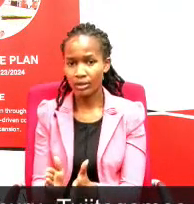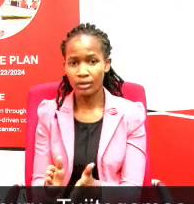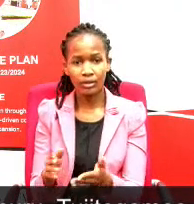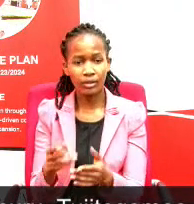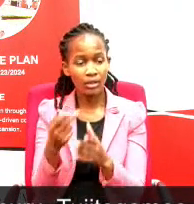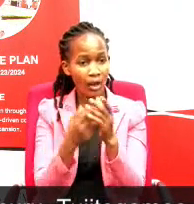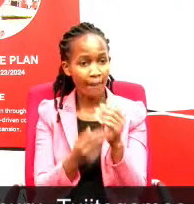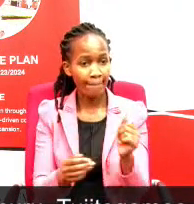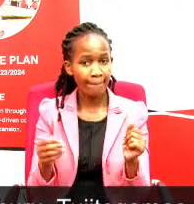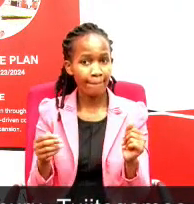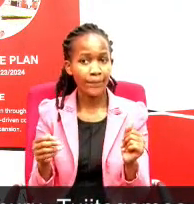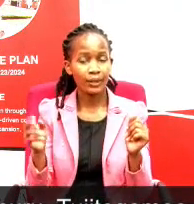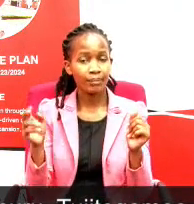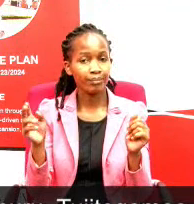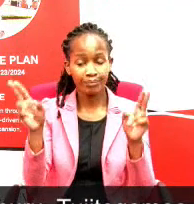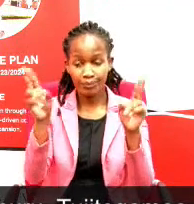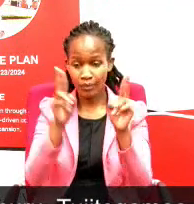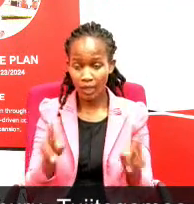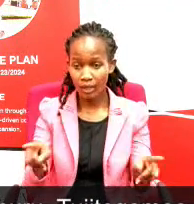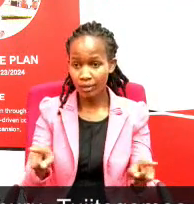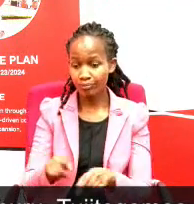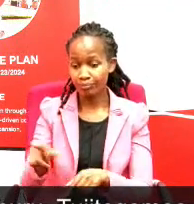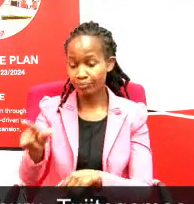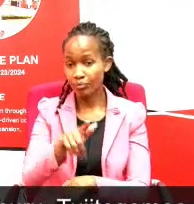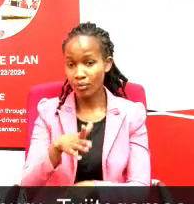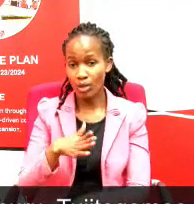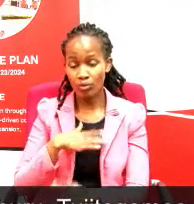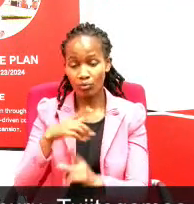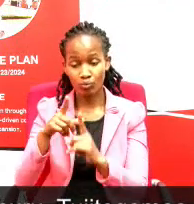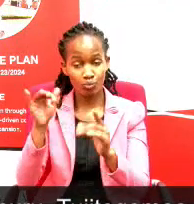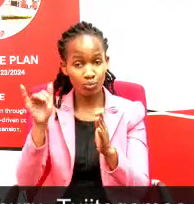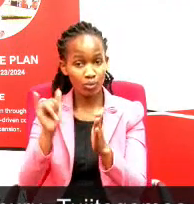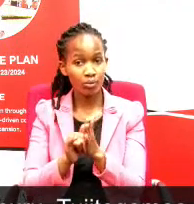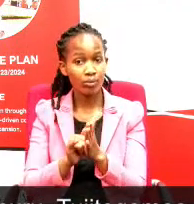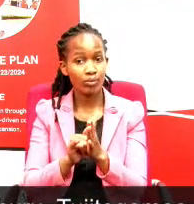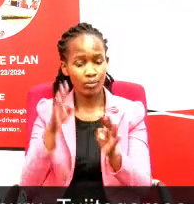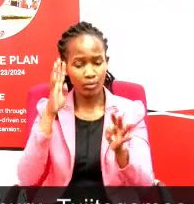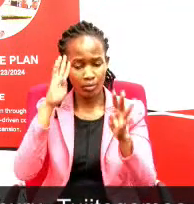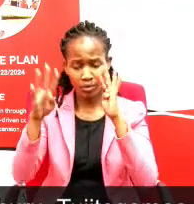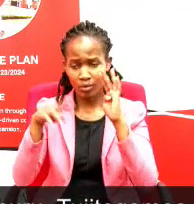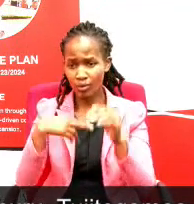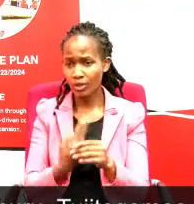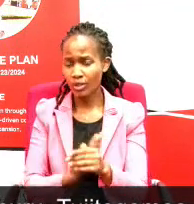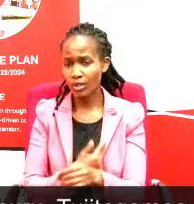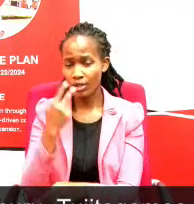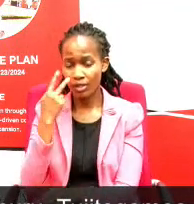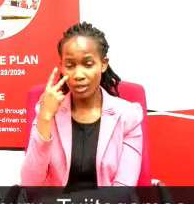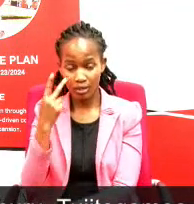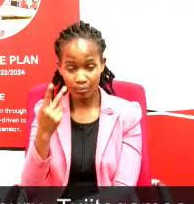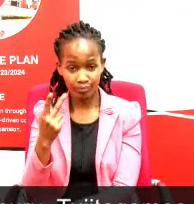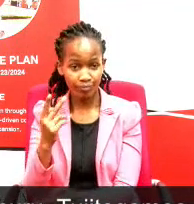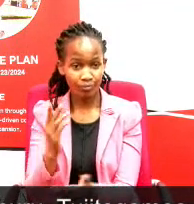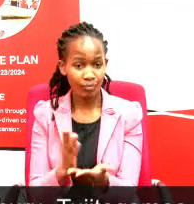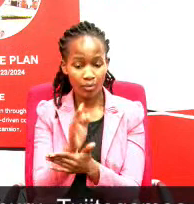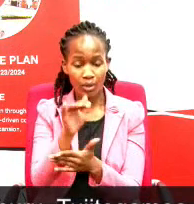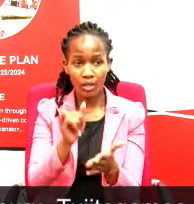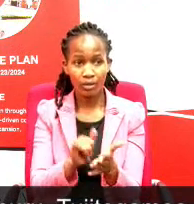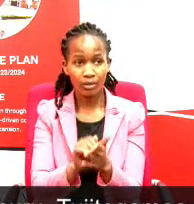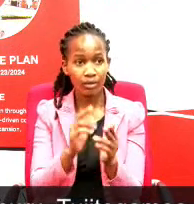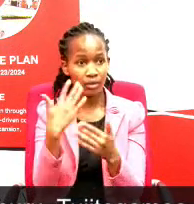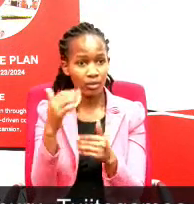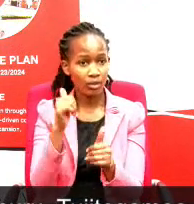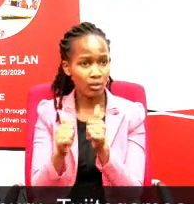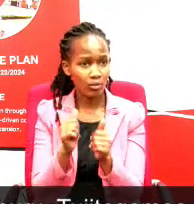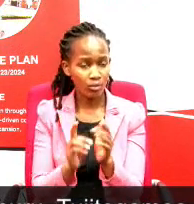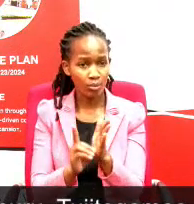internal and external, then my word is that the implementation is for us to see, to ensure that the very document that